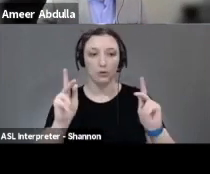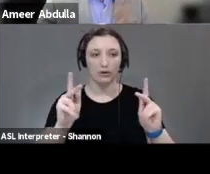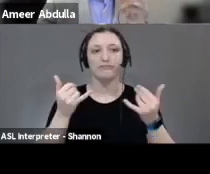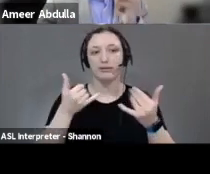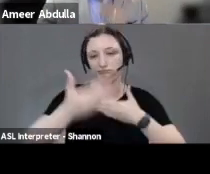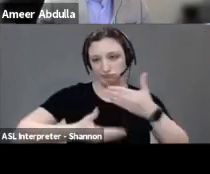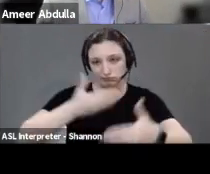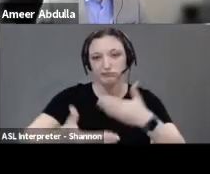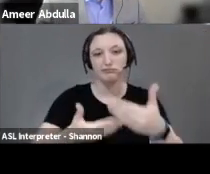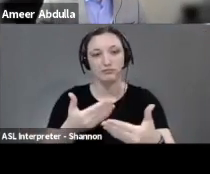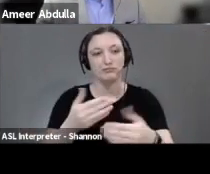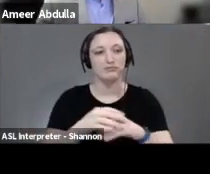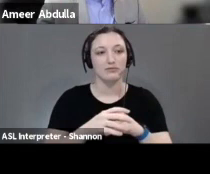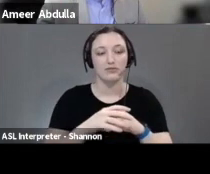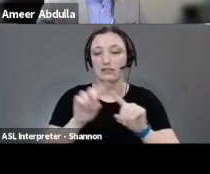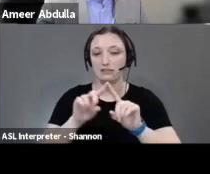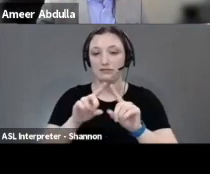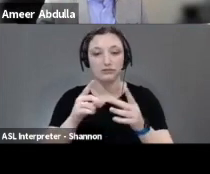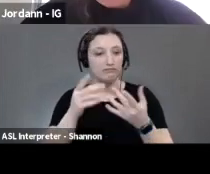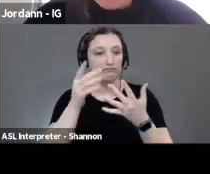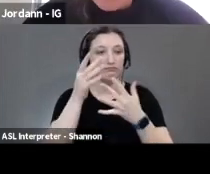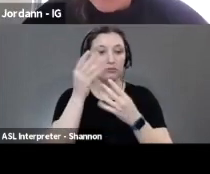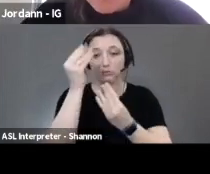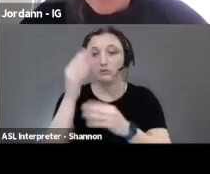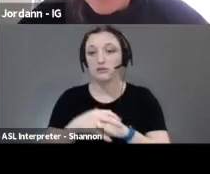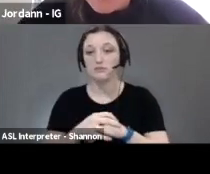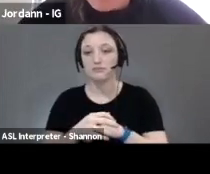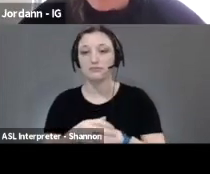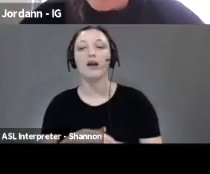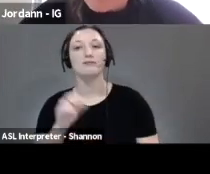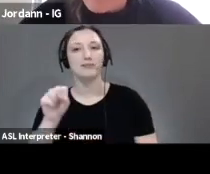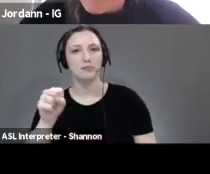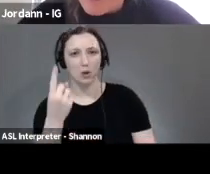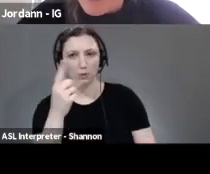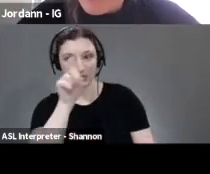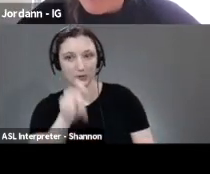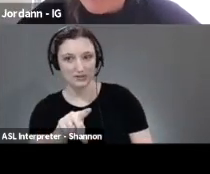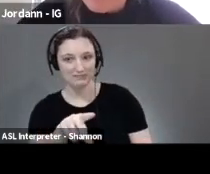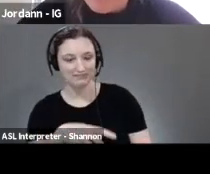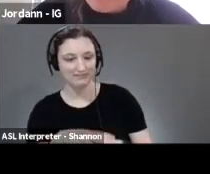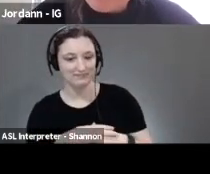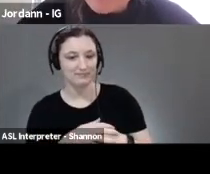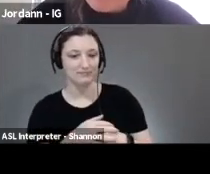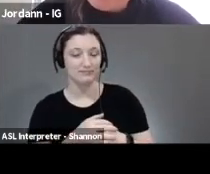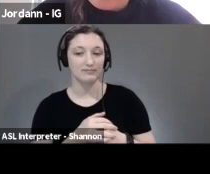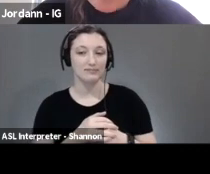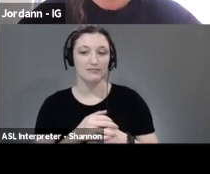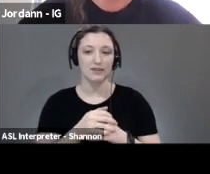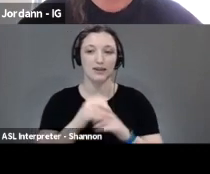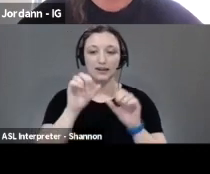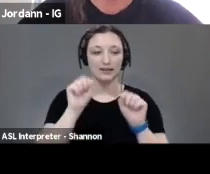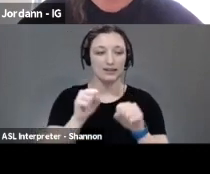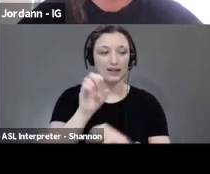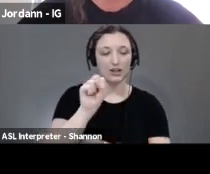through. Before I get to that, any questions that have come up? Yep, we do have one question. So in the chat, we can get shred refund if we